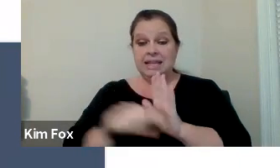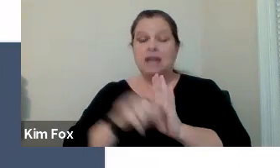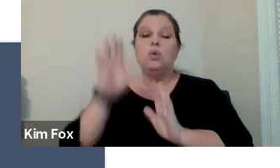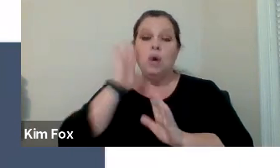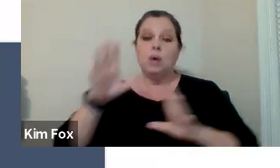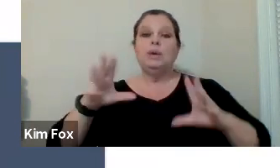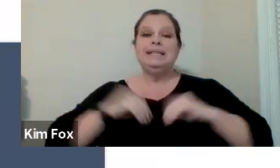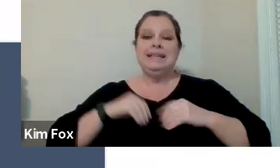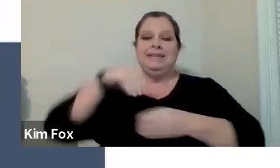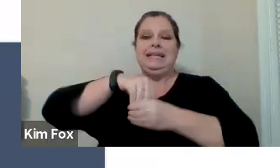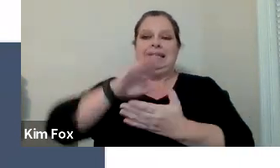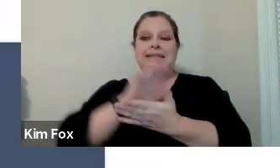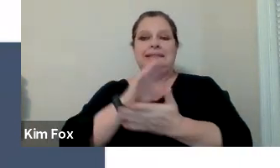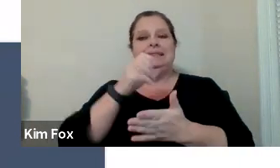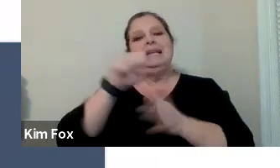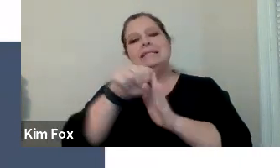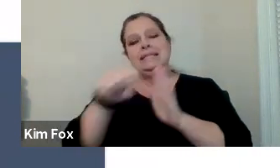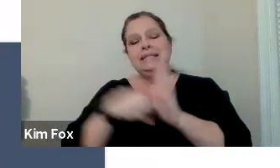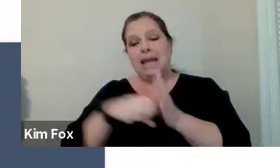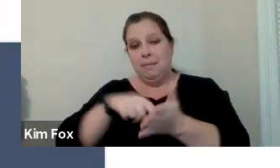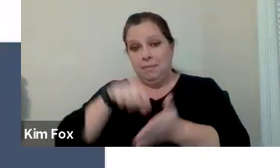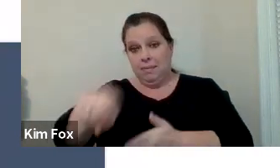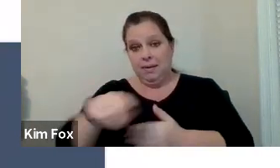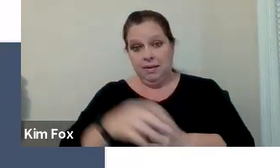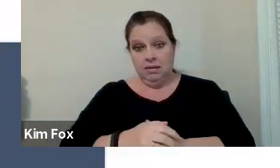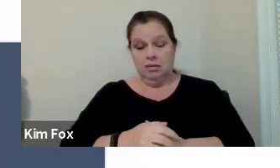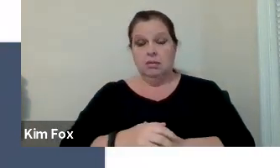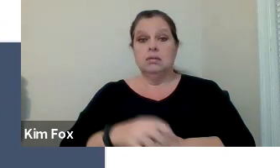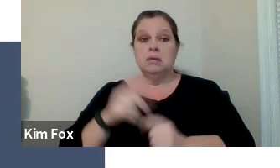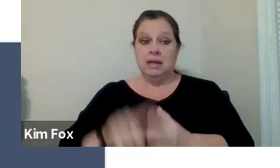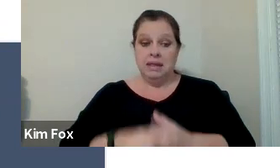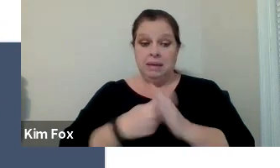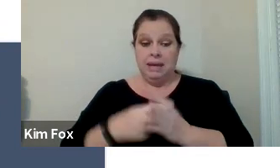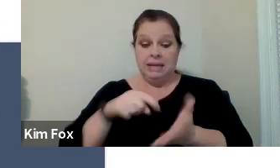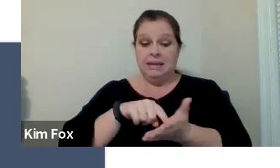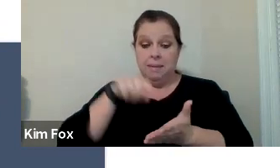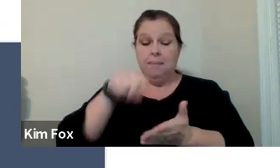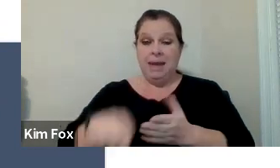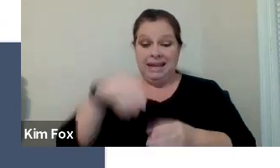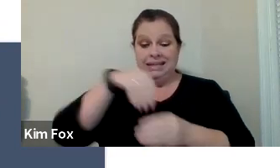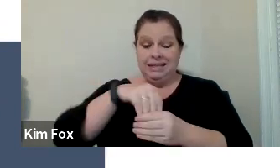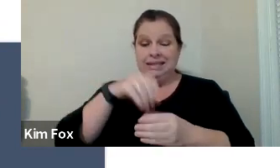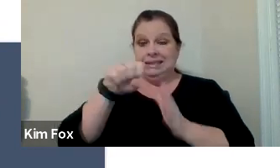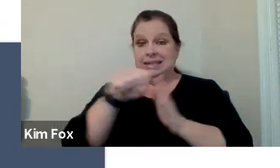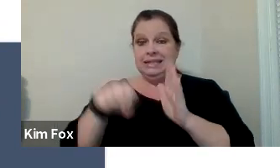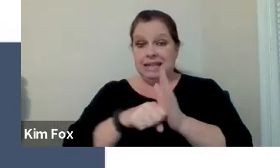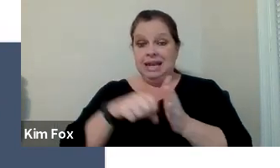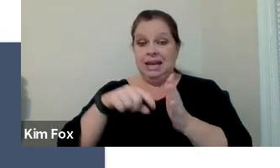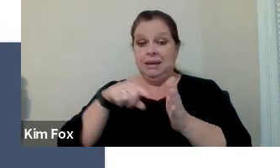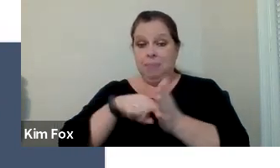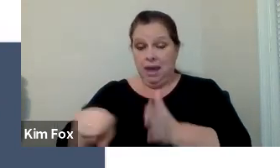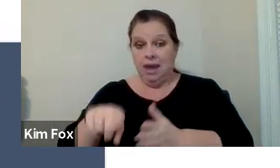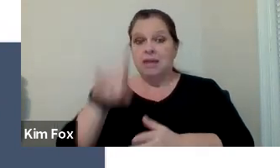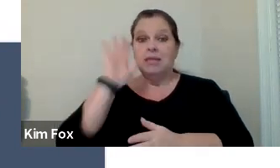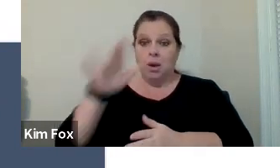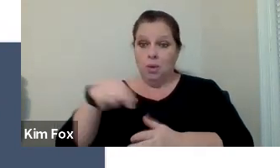in-state rate. The law also provides that once a student begins paying the in-state tuition rate, that student will